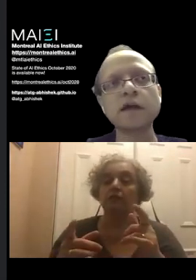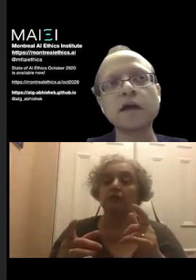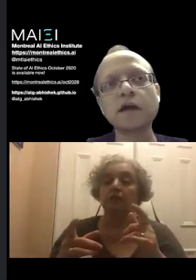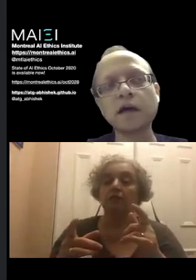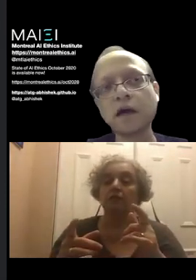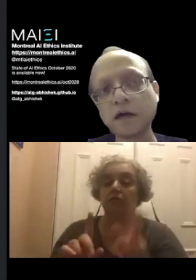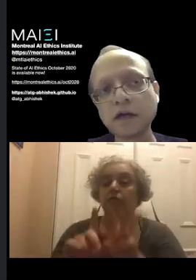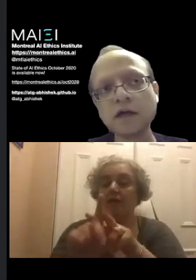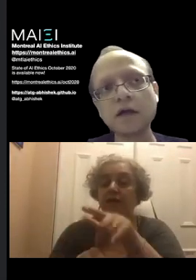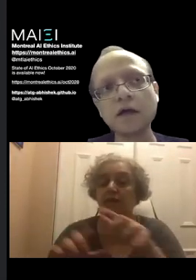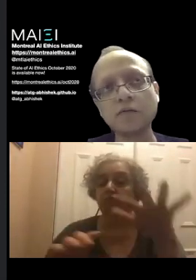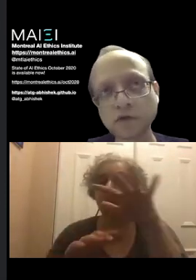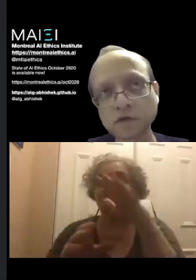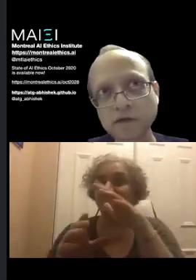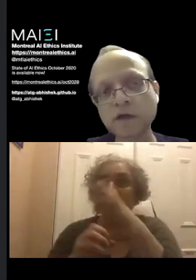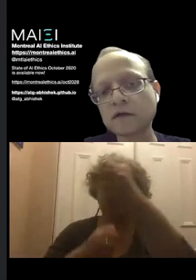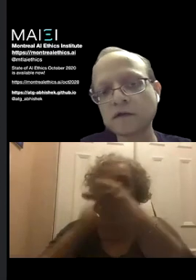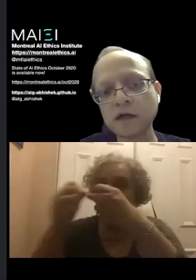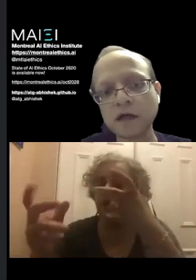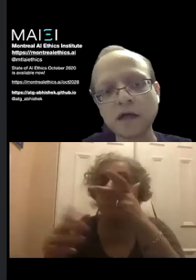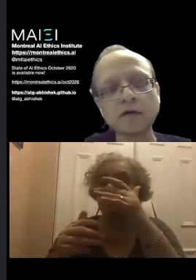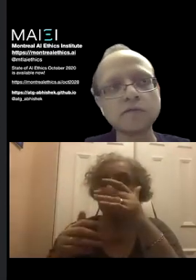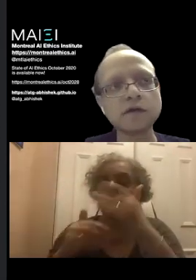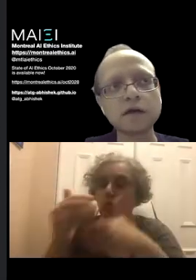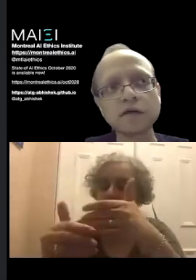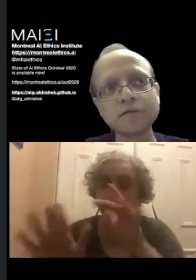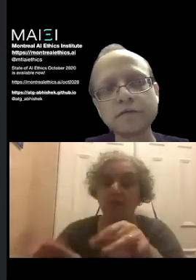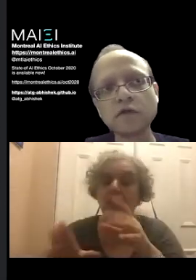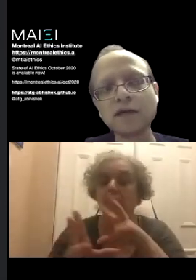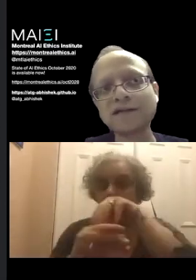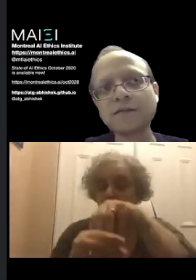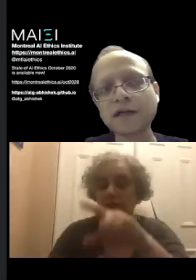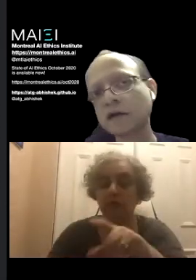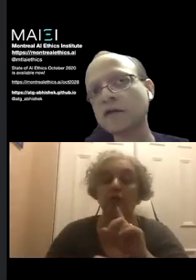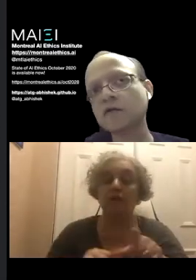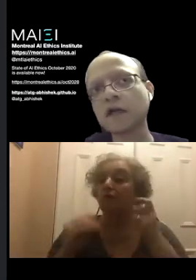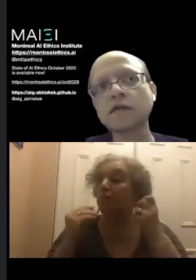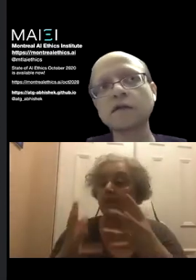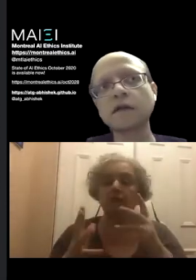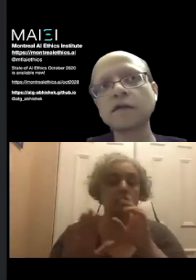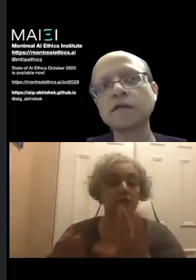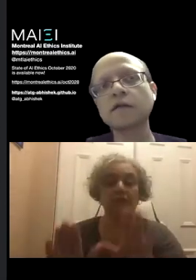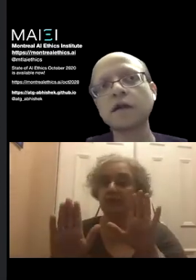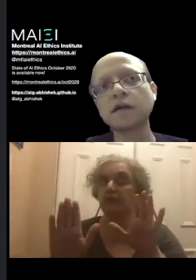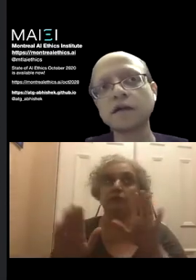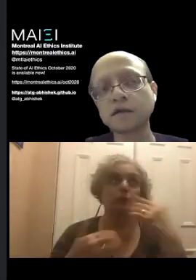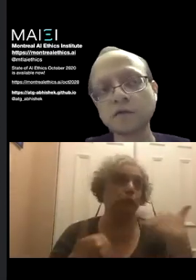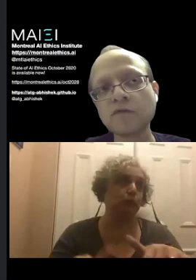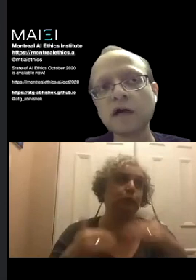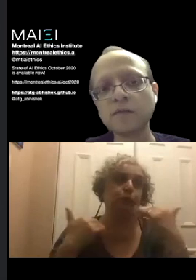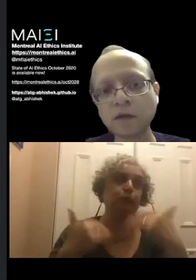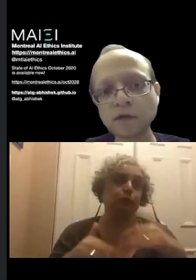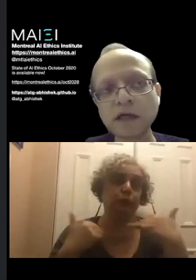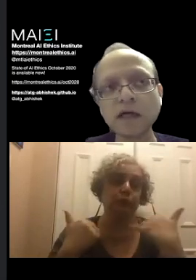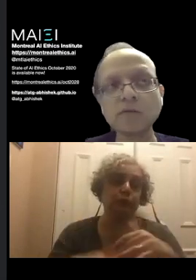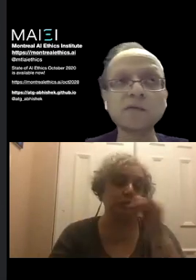workplace and hiring process, because there are many spectacular failures in this case, some of